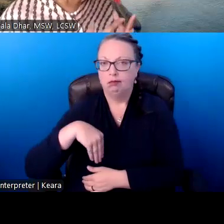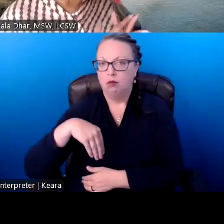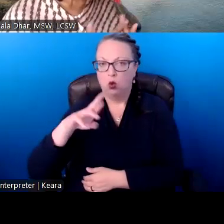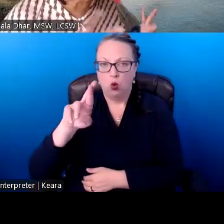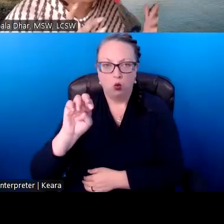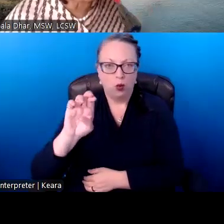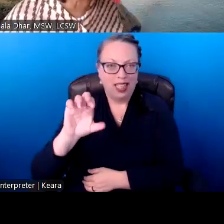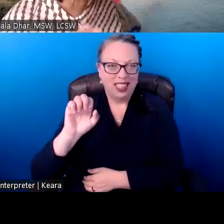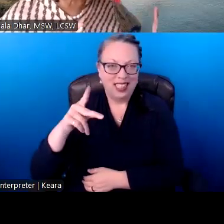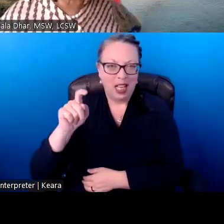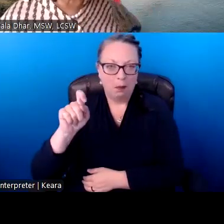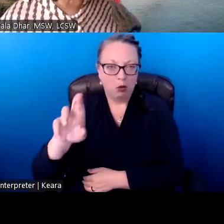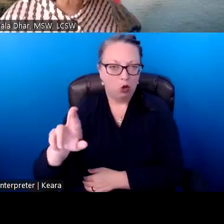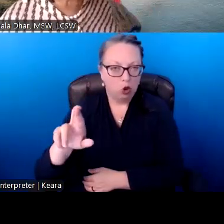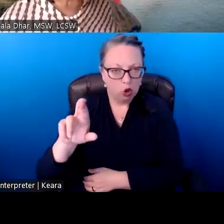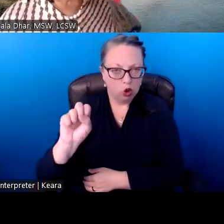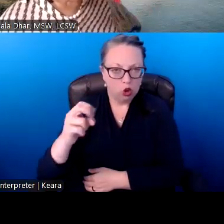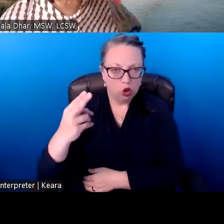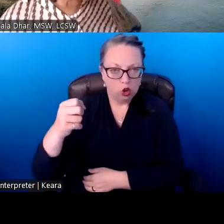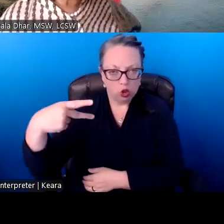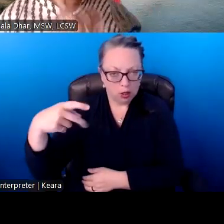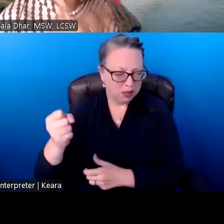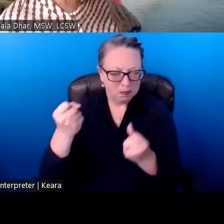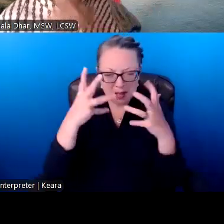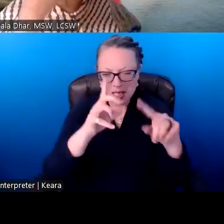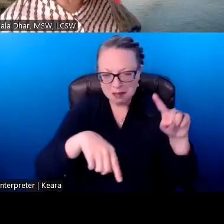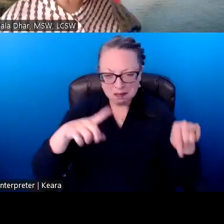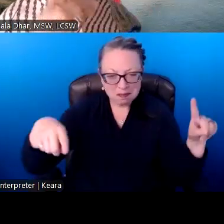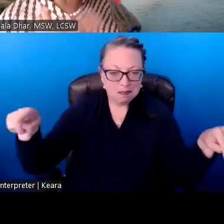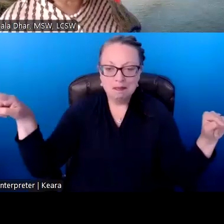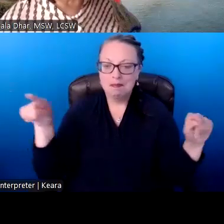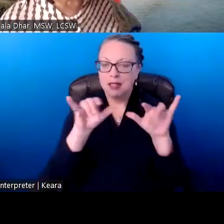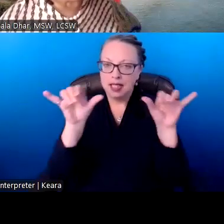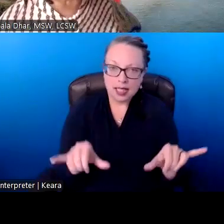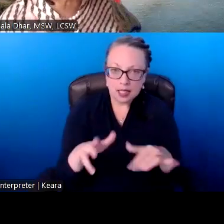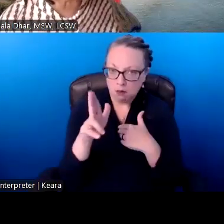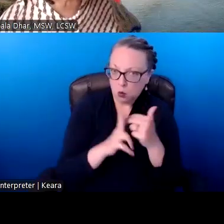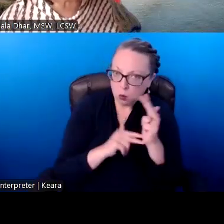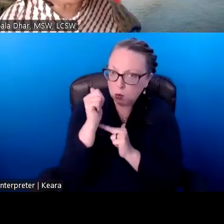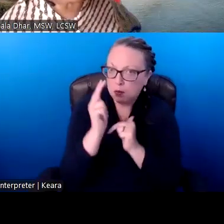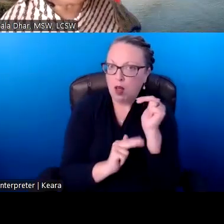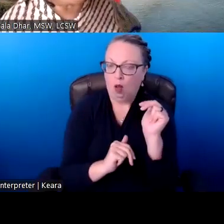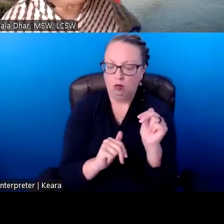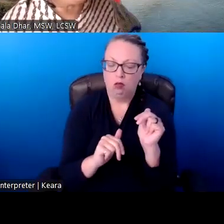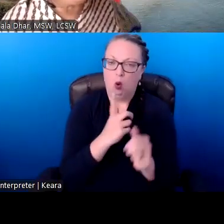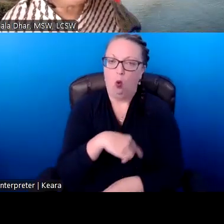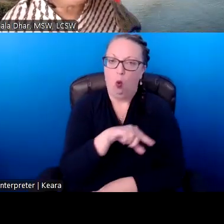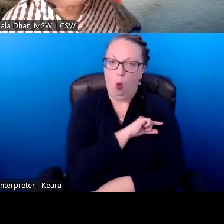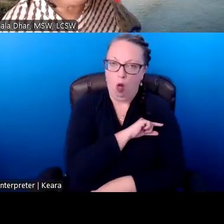preceptorships, all kinds of varied systems to really build that qualified